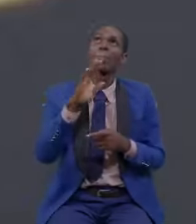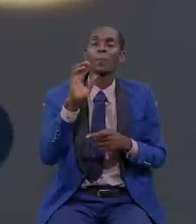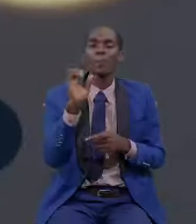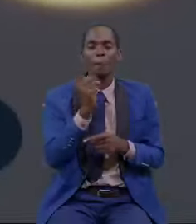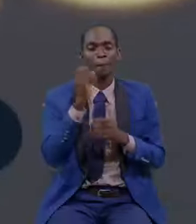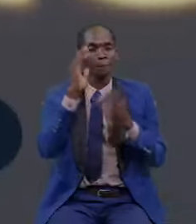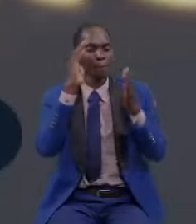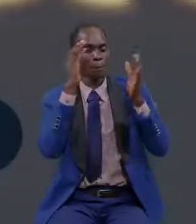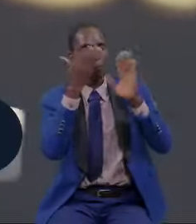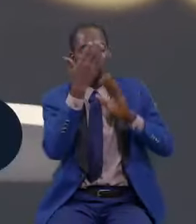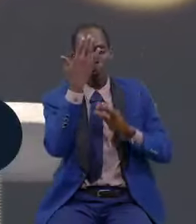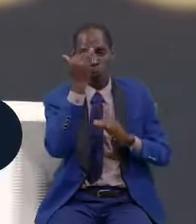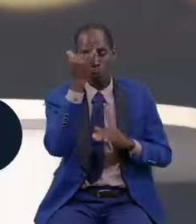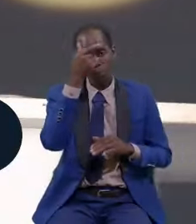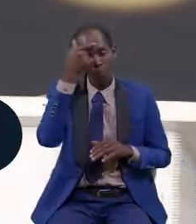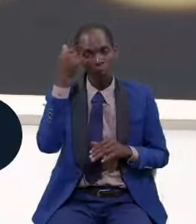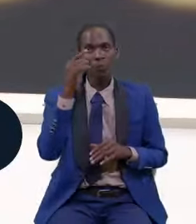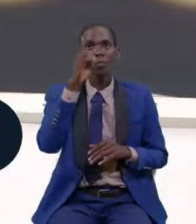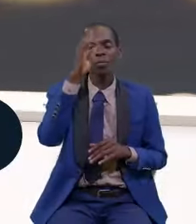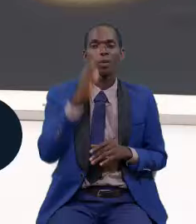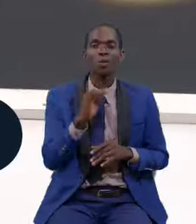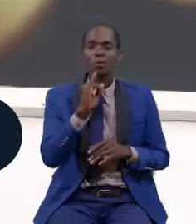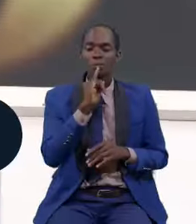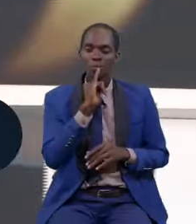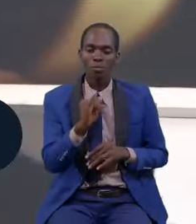God is holy,